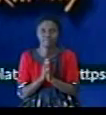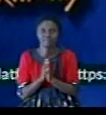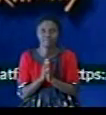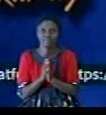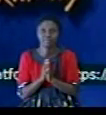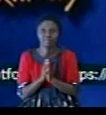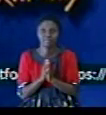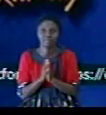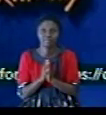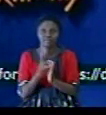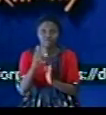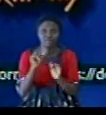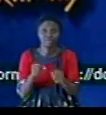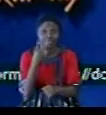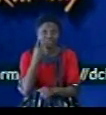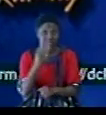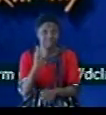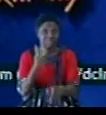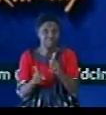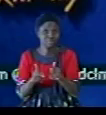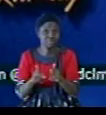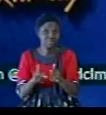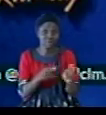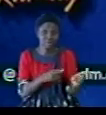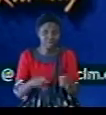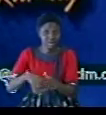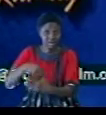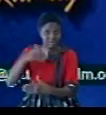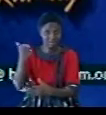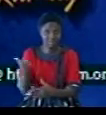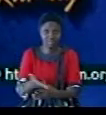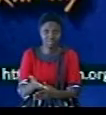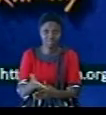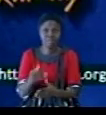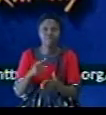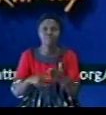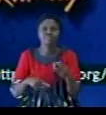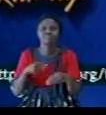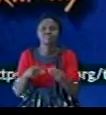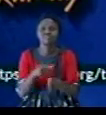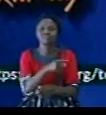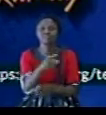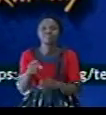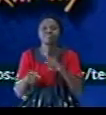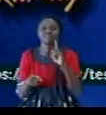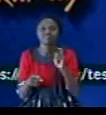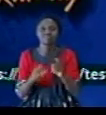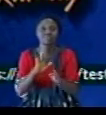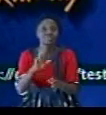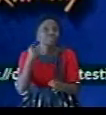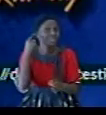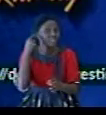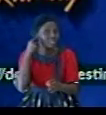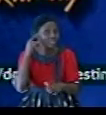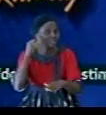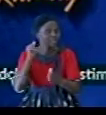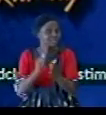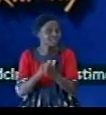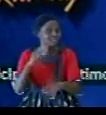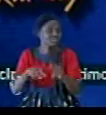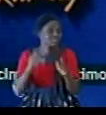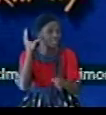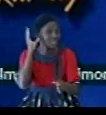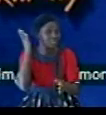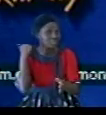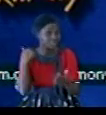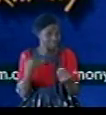Outside here already be interviewed. What about you? Your ears that couldn't hear before,